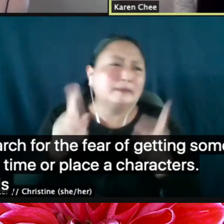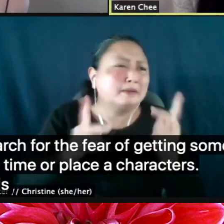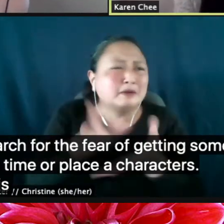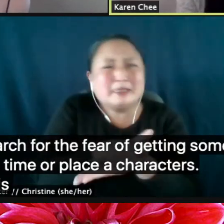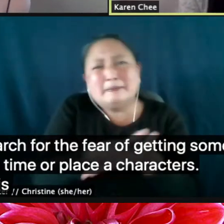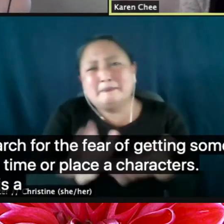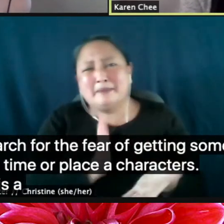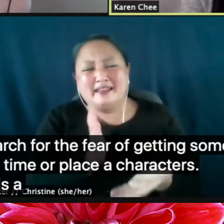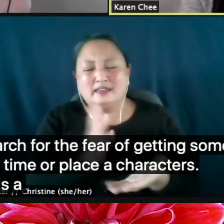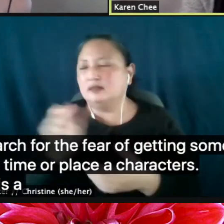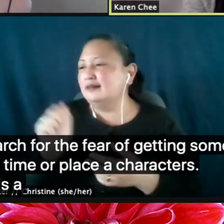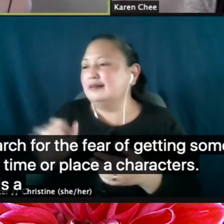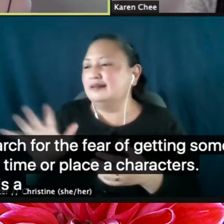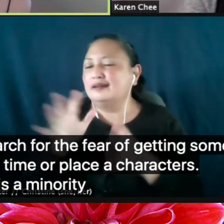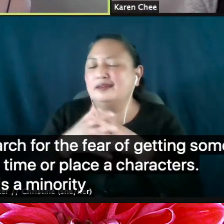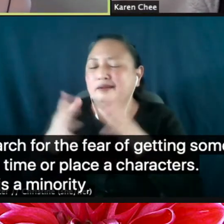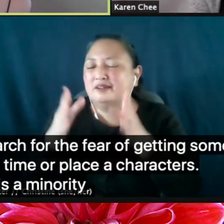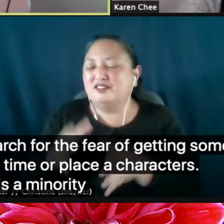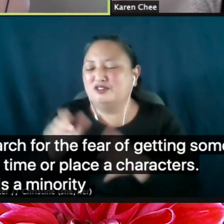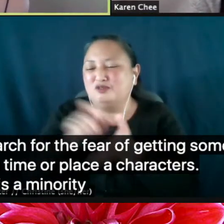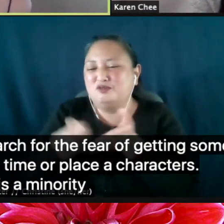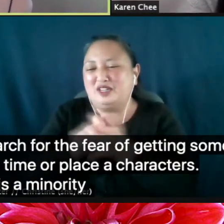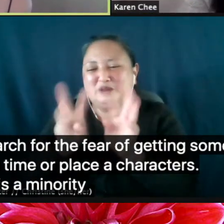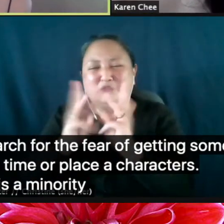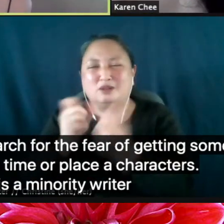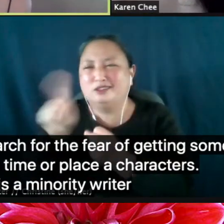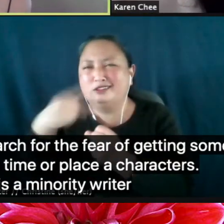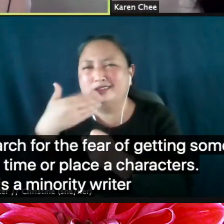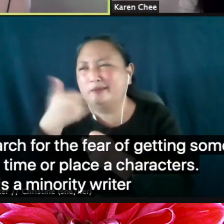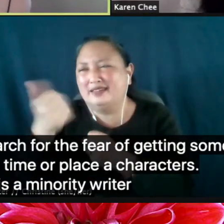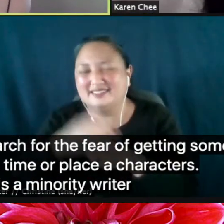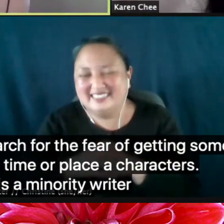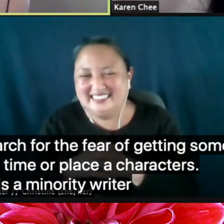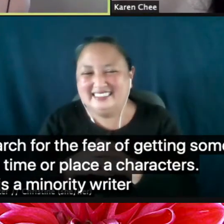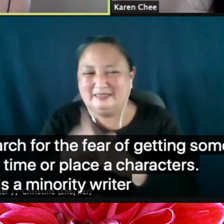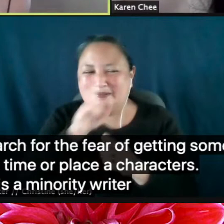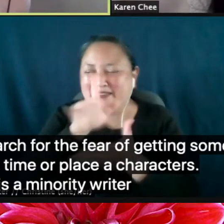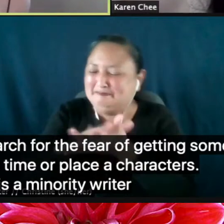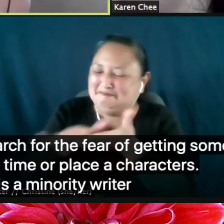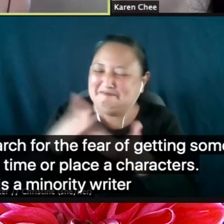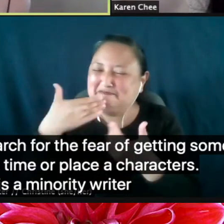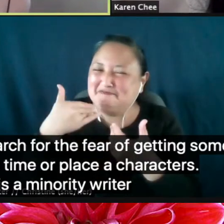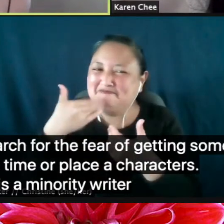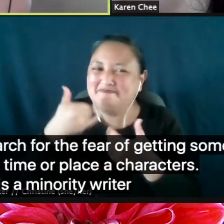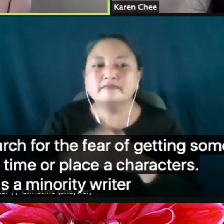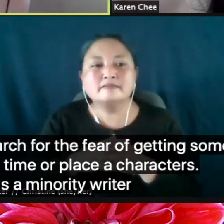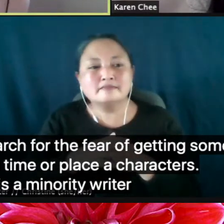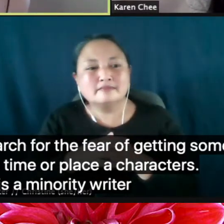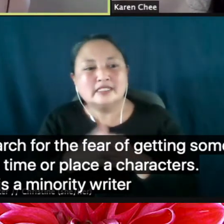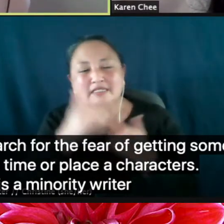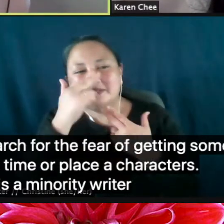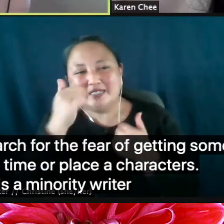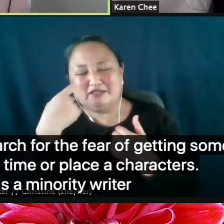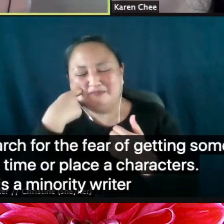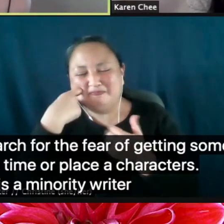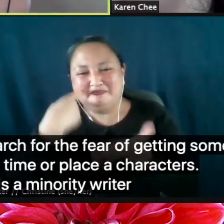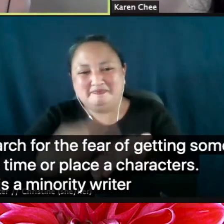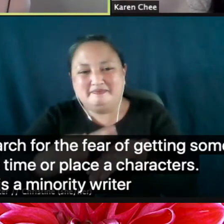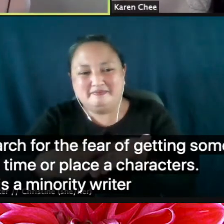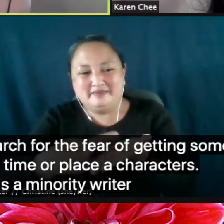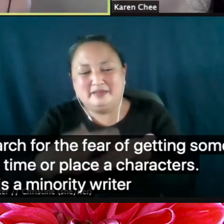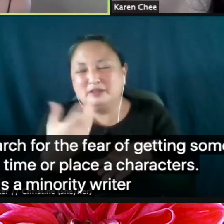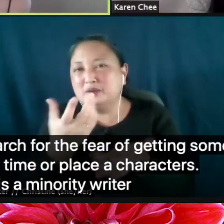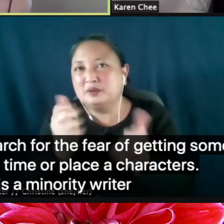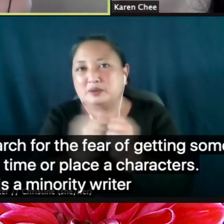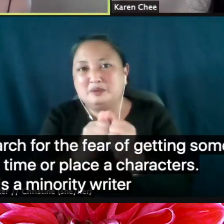Asian American Writers Workshop is just the best. Yeah. Really is. I love this question. It's funny. I was just talking to a writer friend of